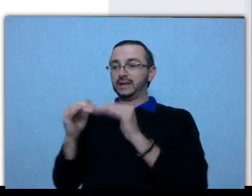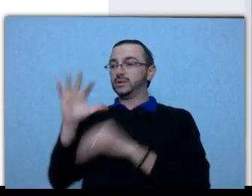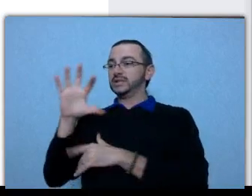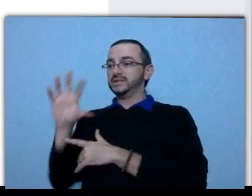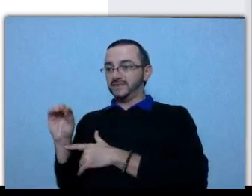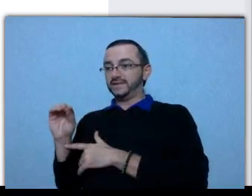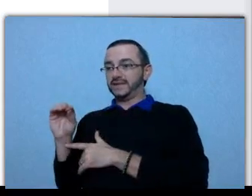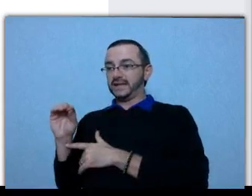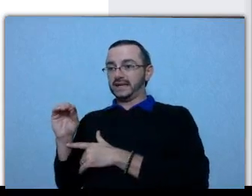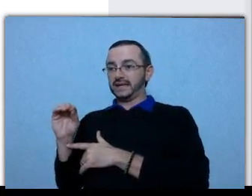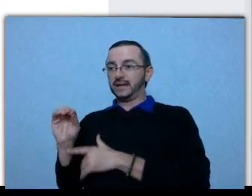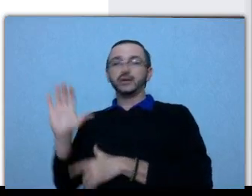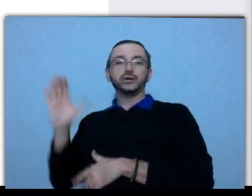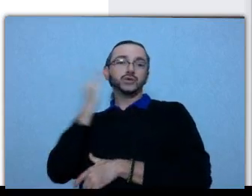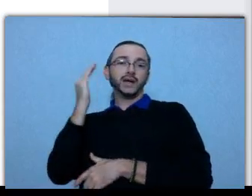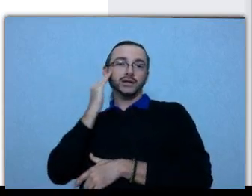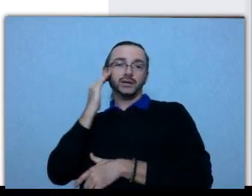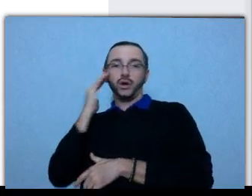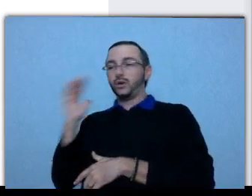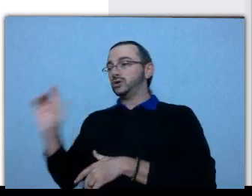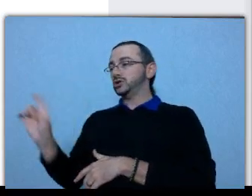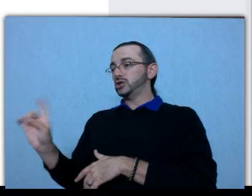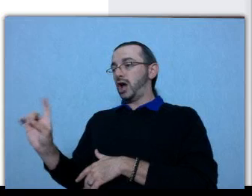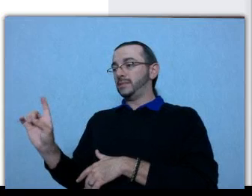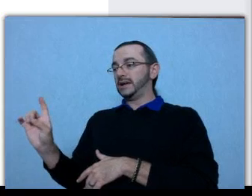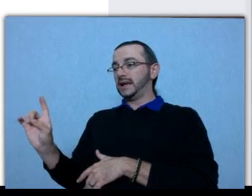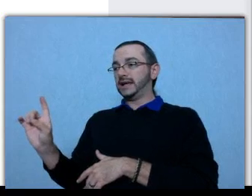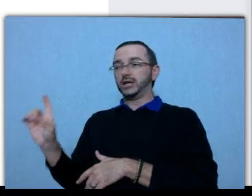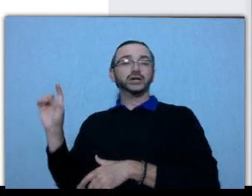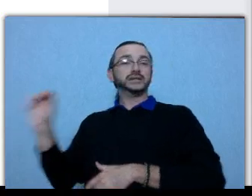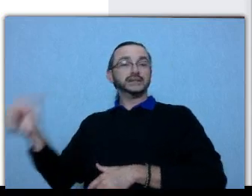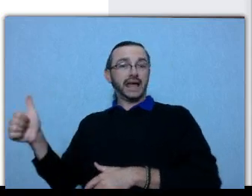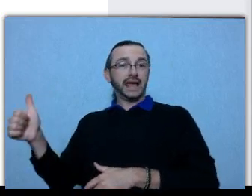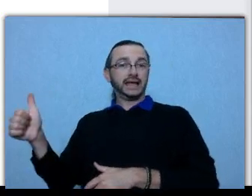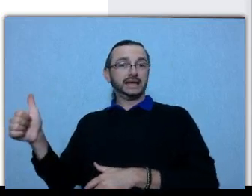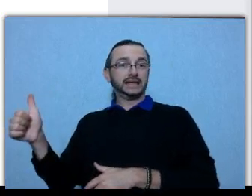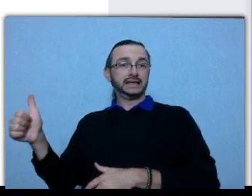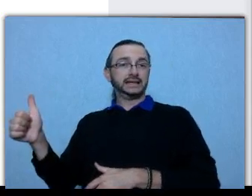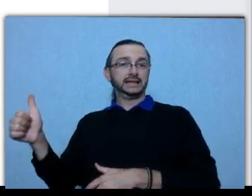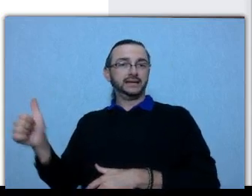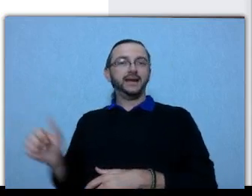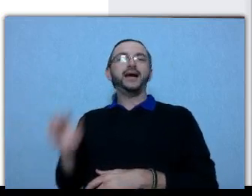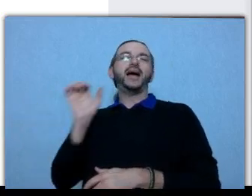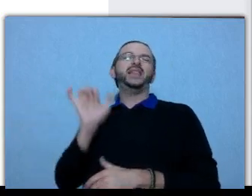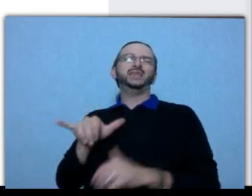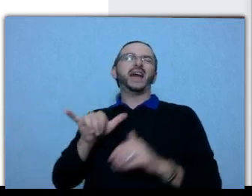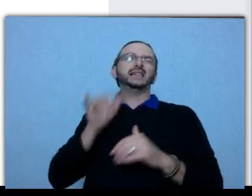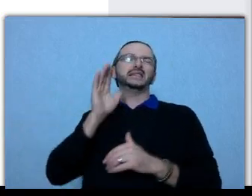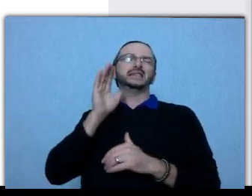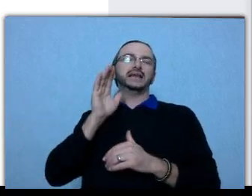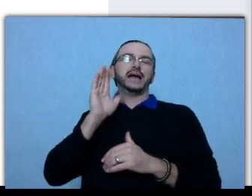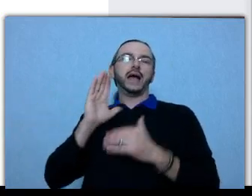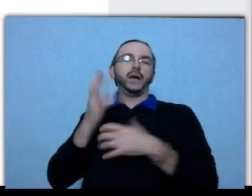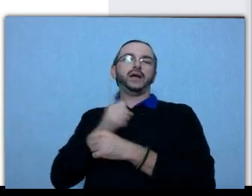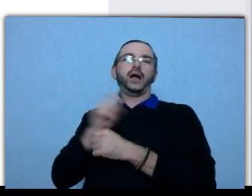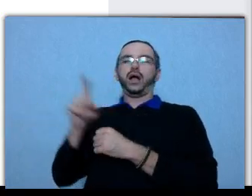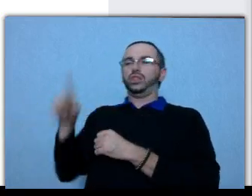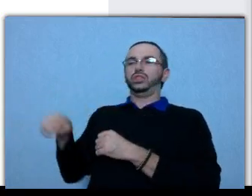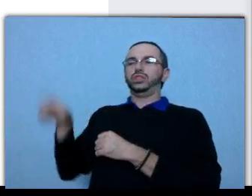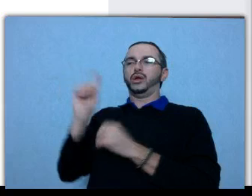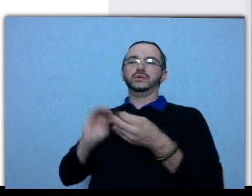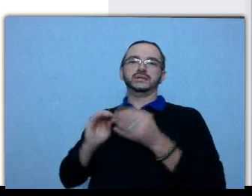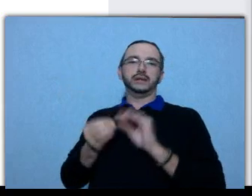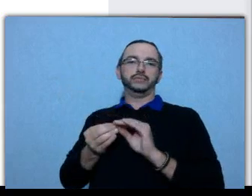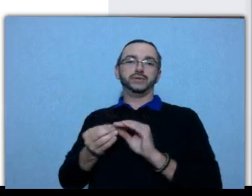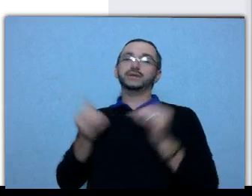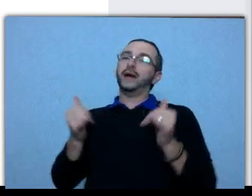by dividing 5 into 50, that's going to give me the number of 10. And that's how I got those numbers. Now that looks a